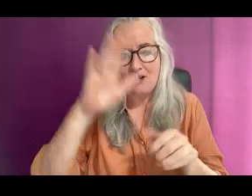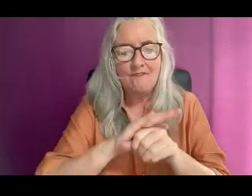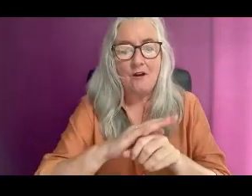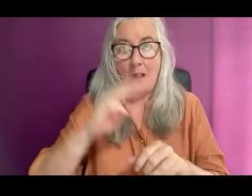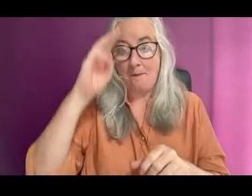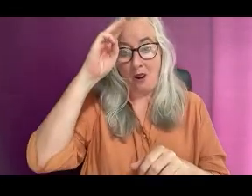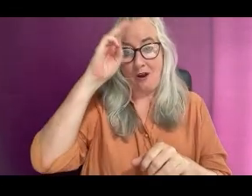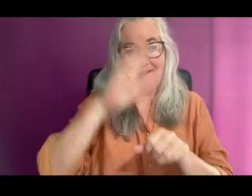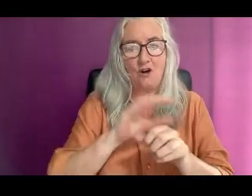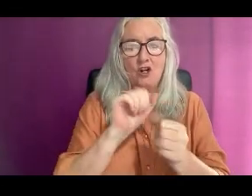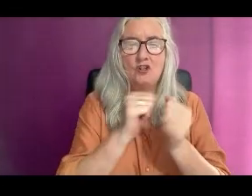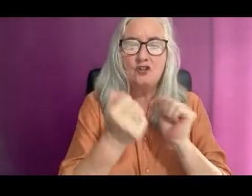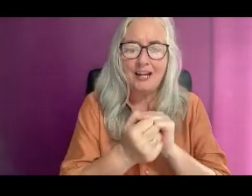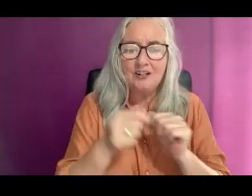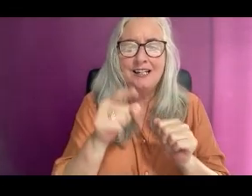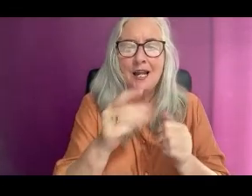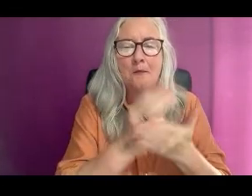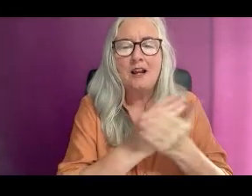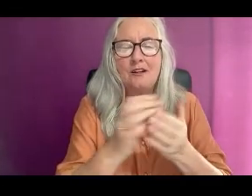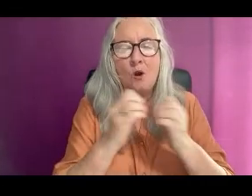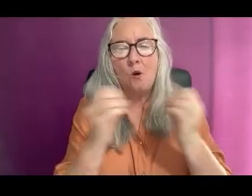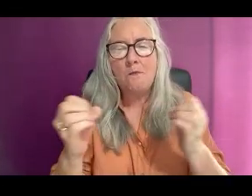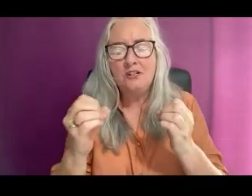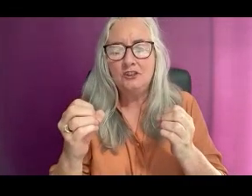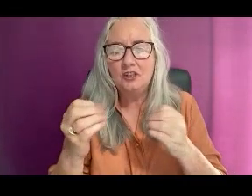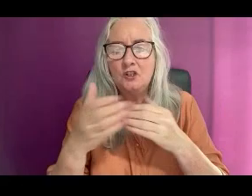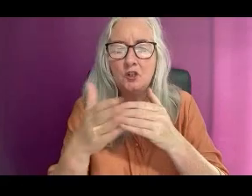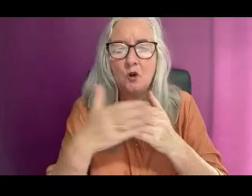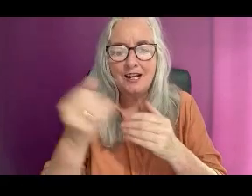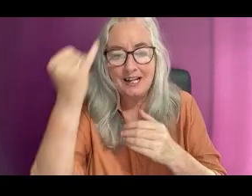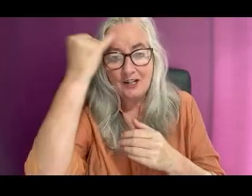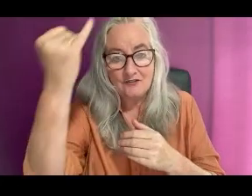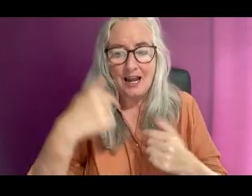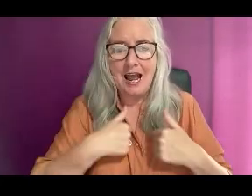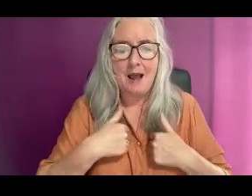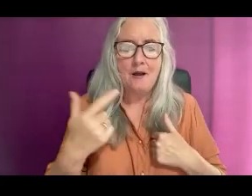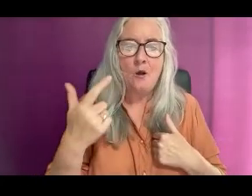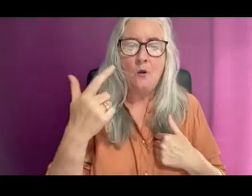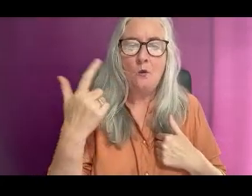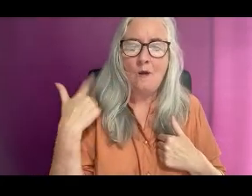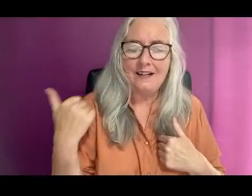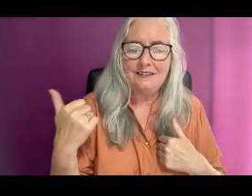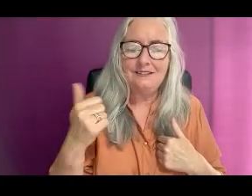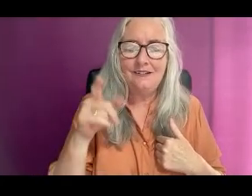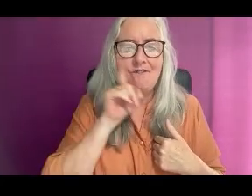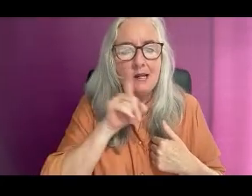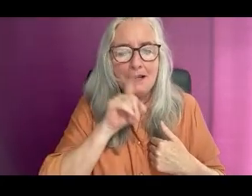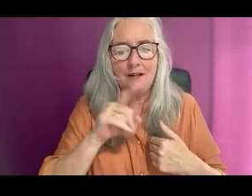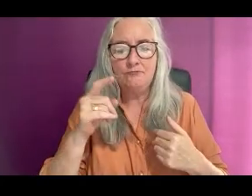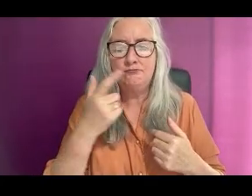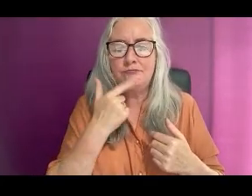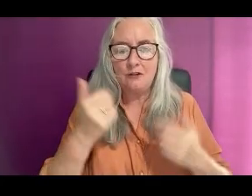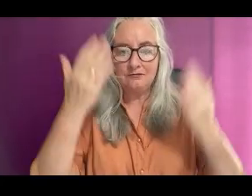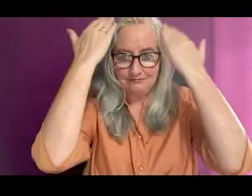program of the Open Doors Initiative. I'm a white female with brown shoulder-length hair, frameless glasses, and today